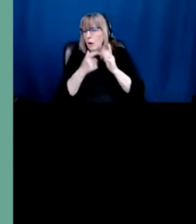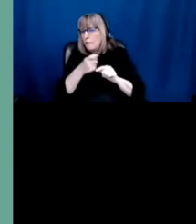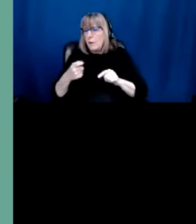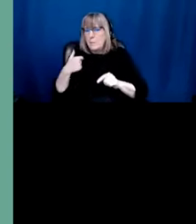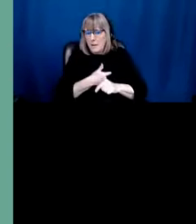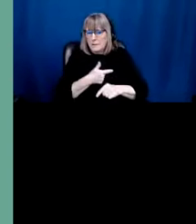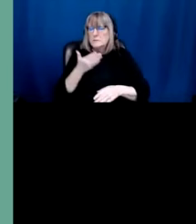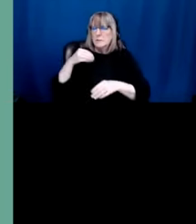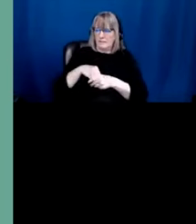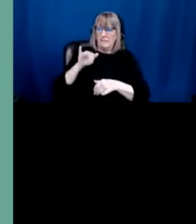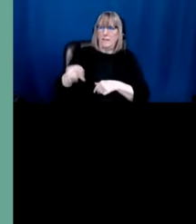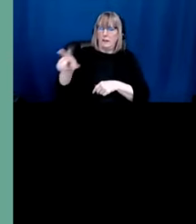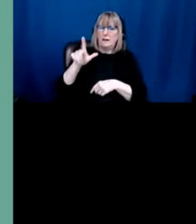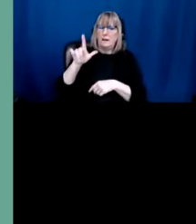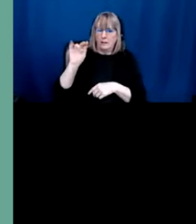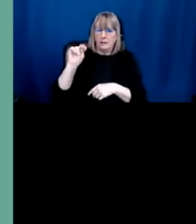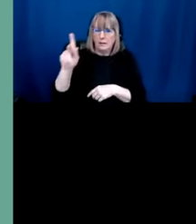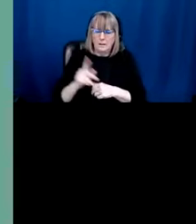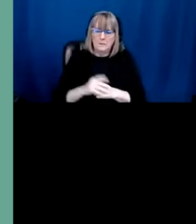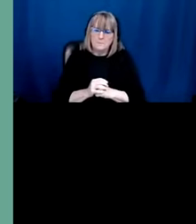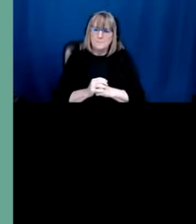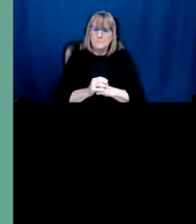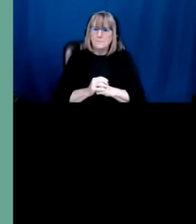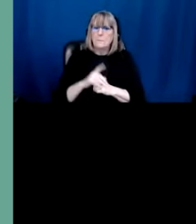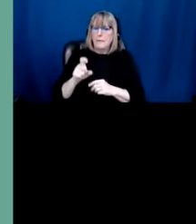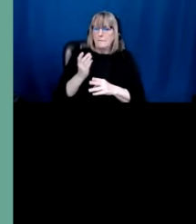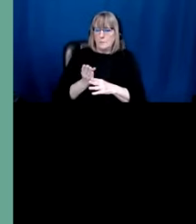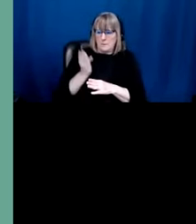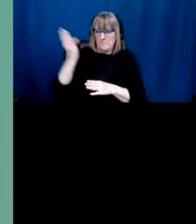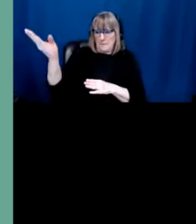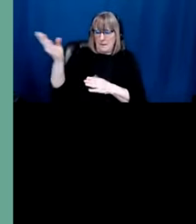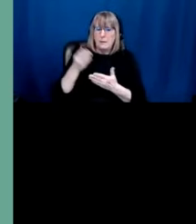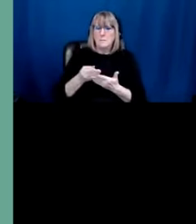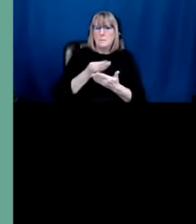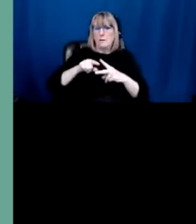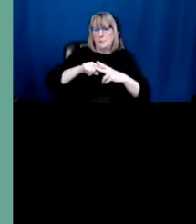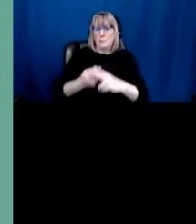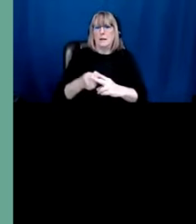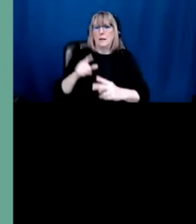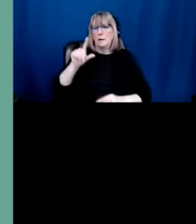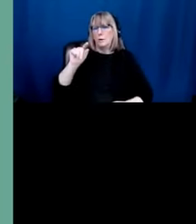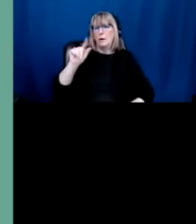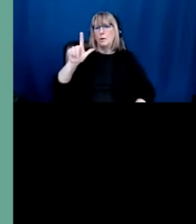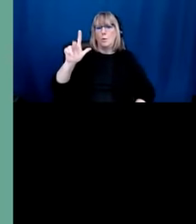right there. Hemos incluido el enlace del chat para que puedan leer